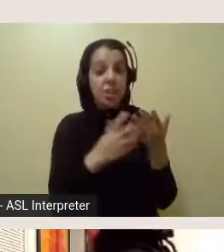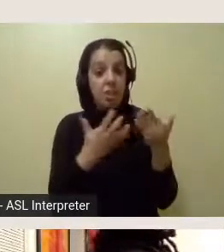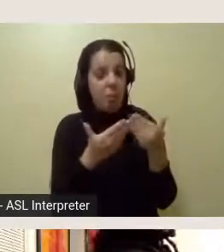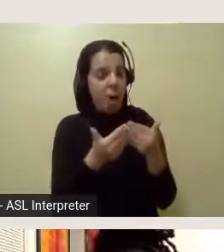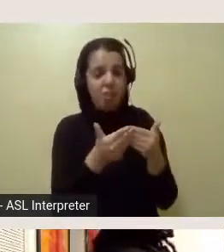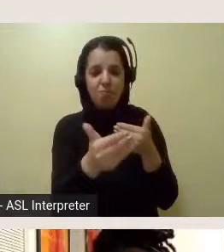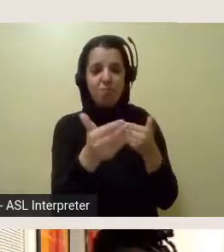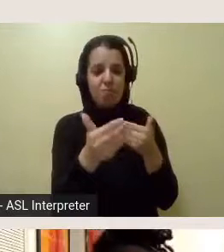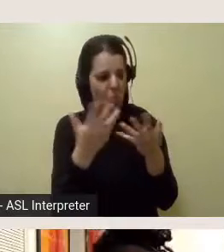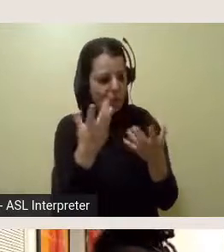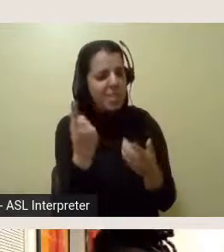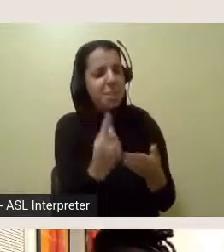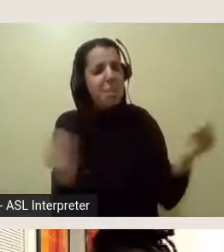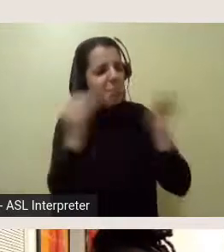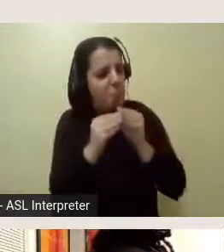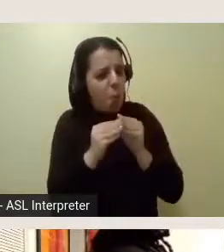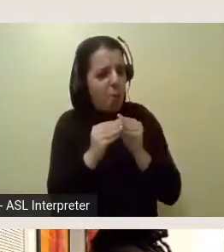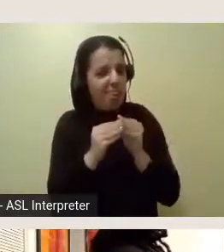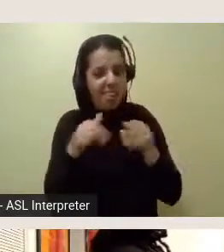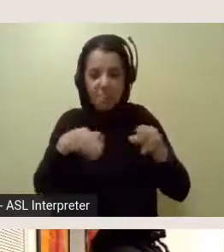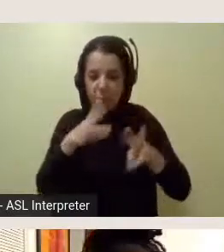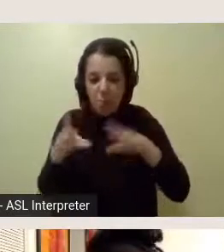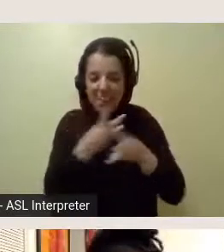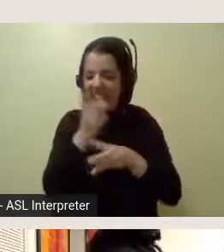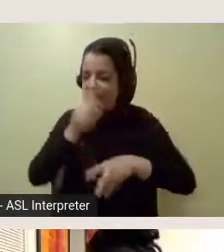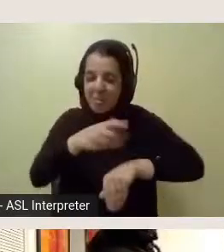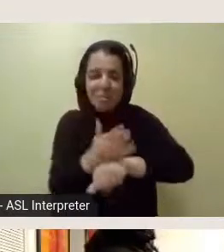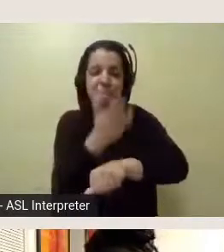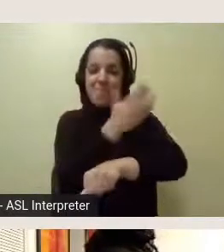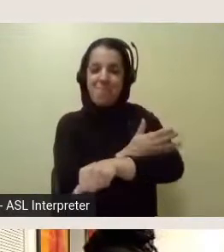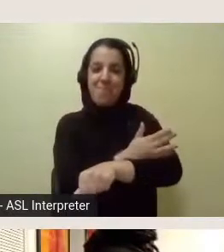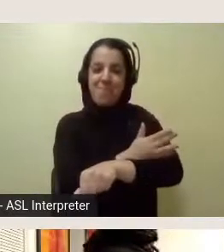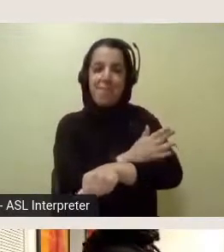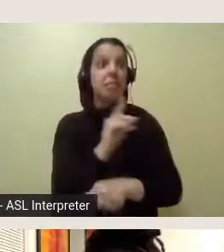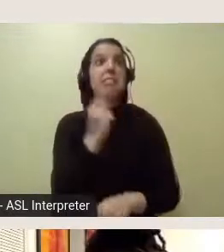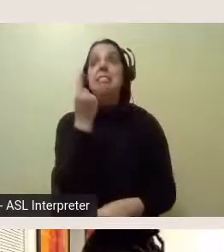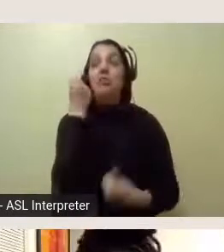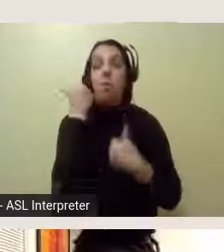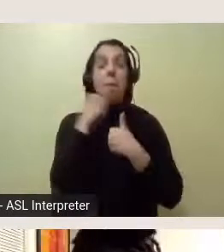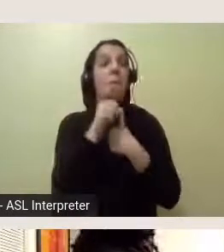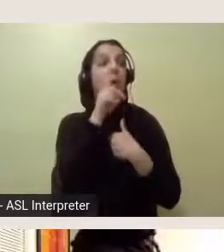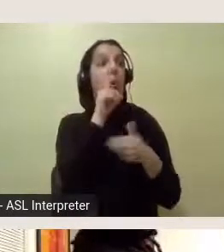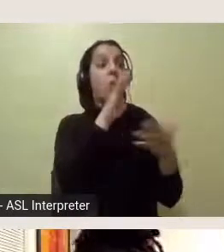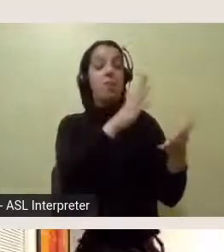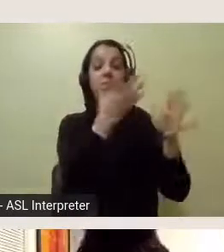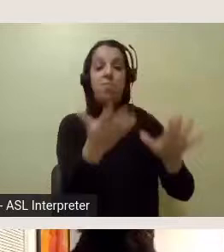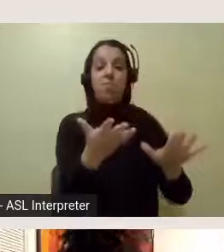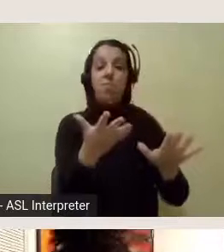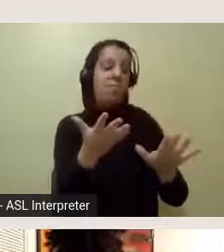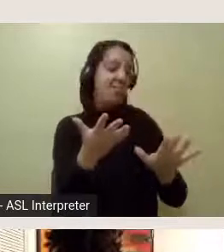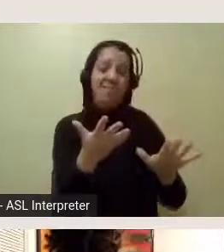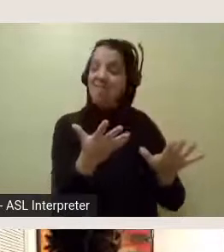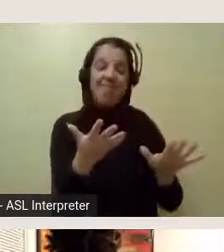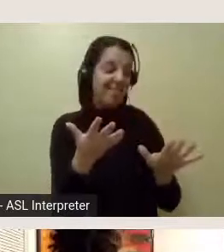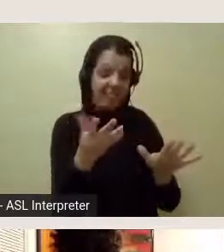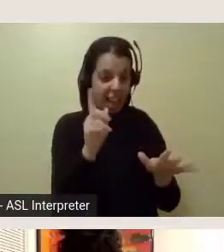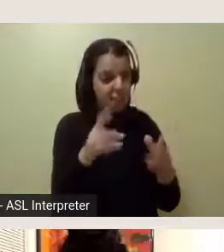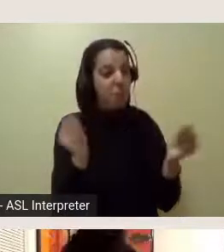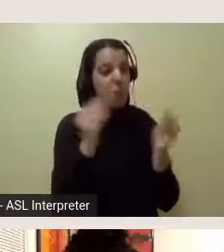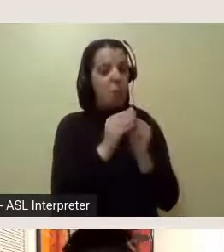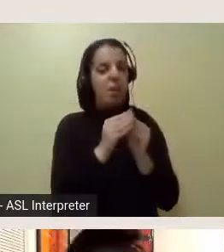know, it has to be more than, like, than just remembering our names. And so thank you for that, Cyrus, because